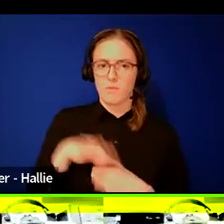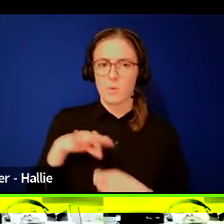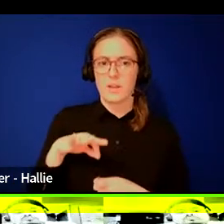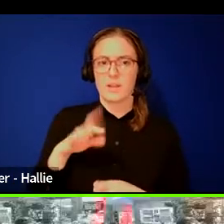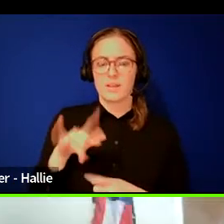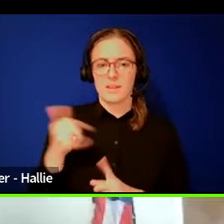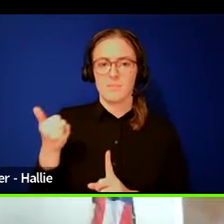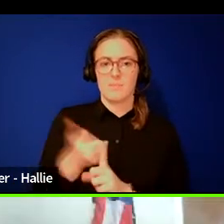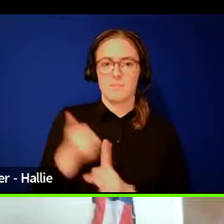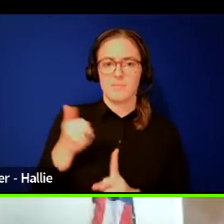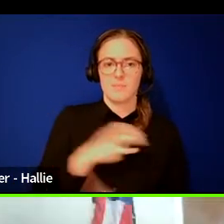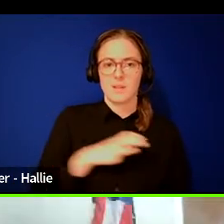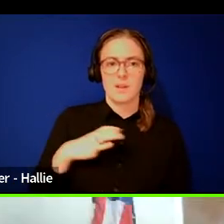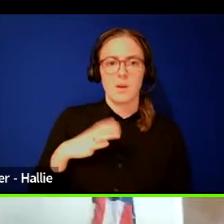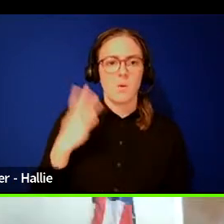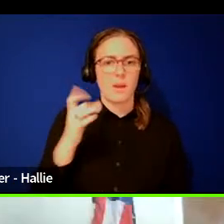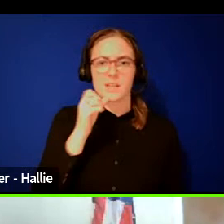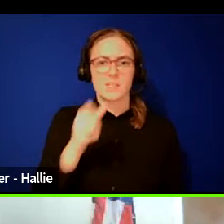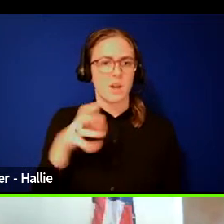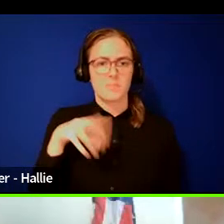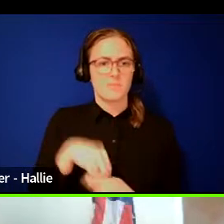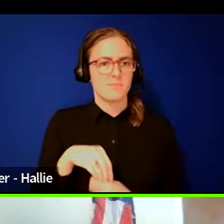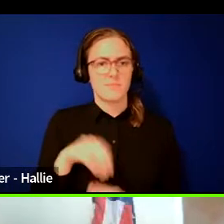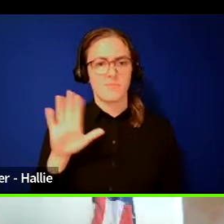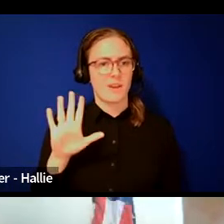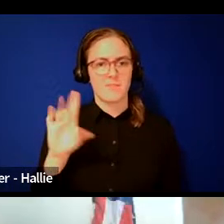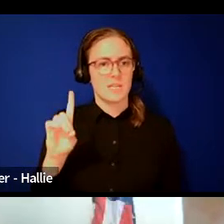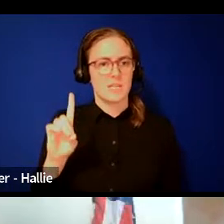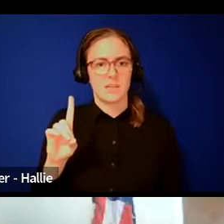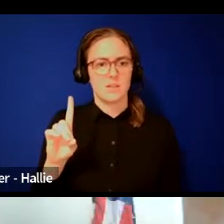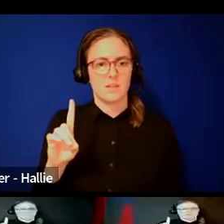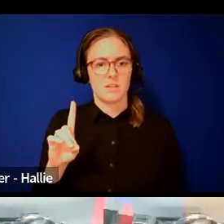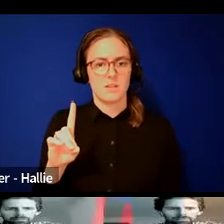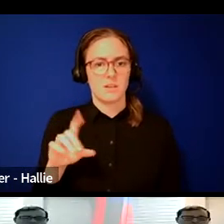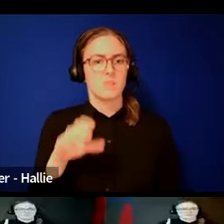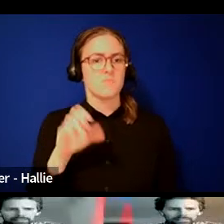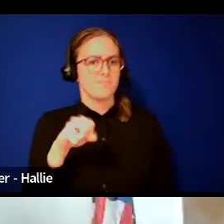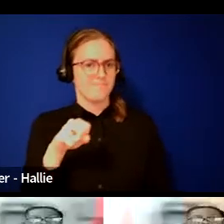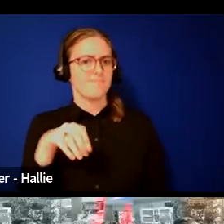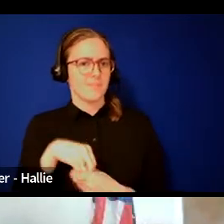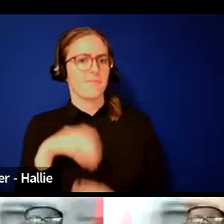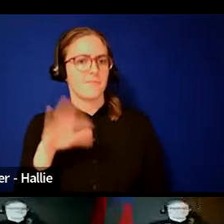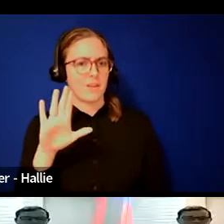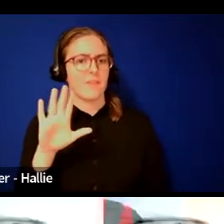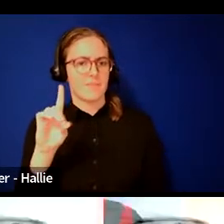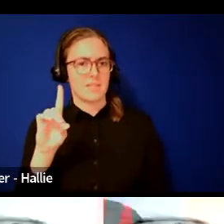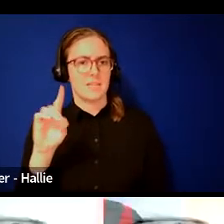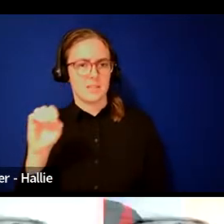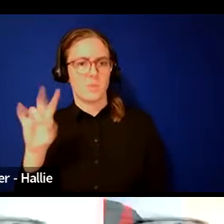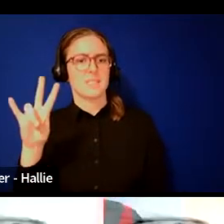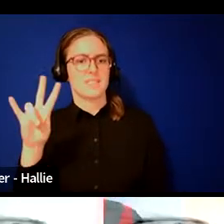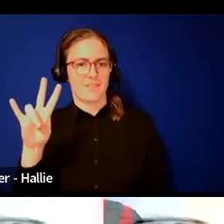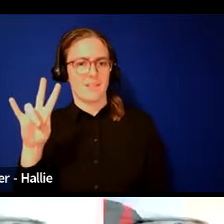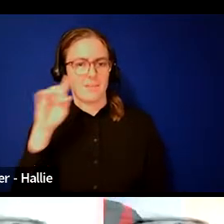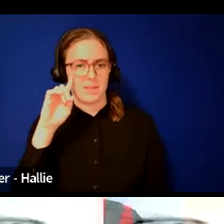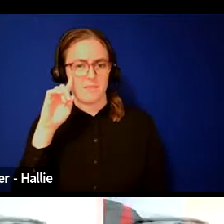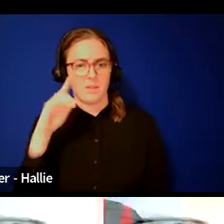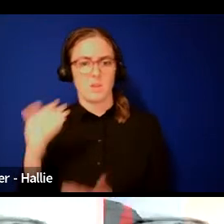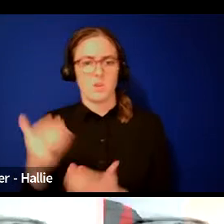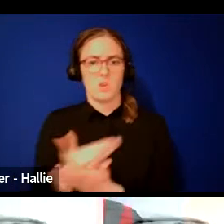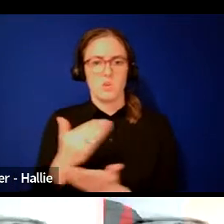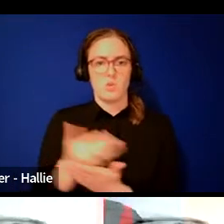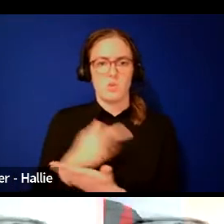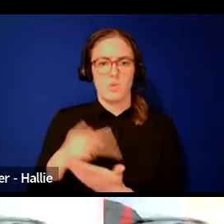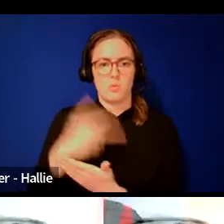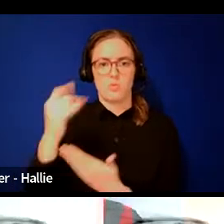commission because it's not located within 5D. It is located within 5D 07, I believe. It's the new project It on